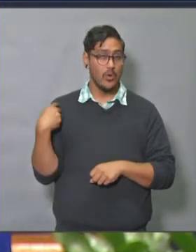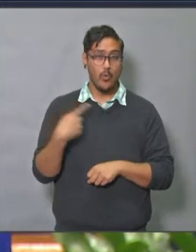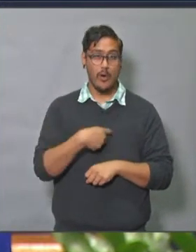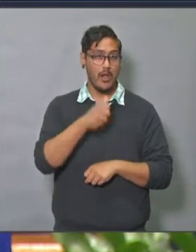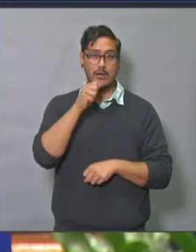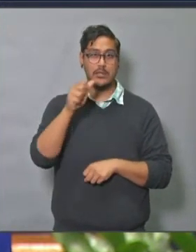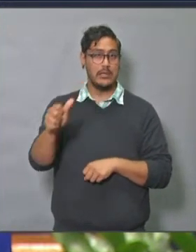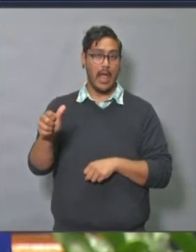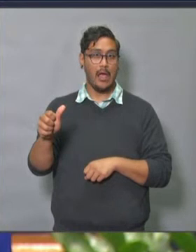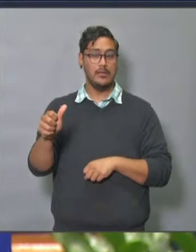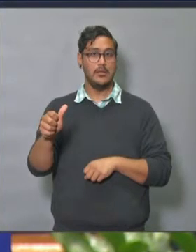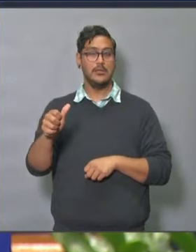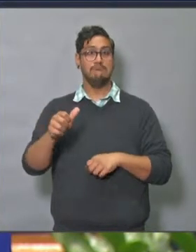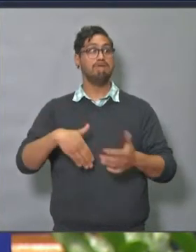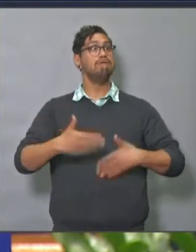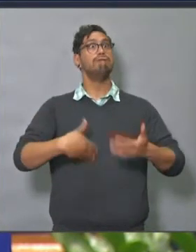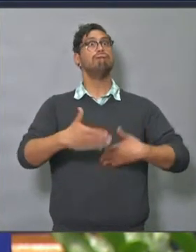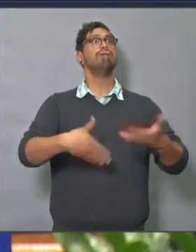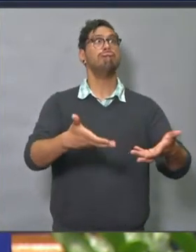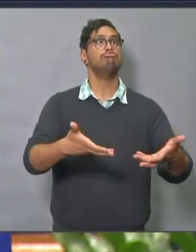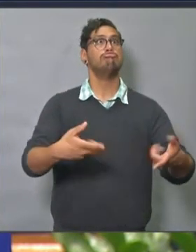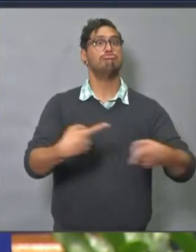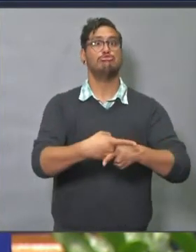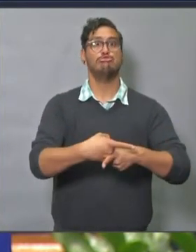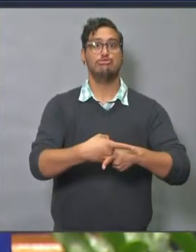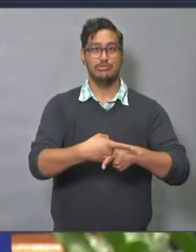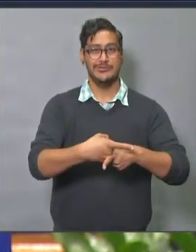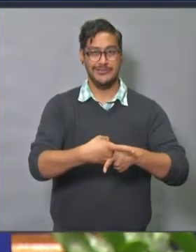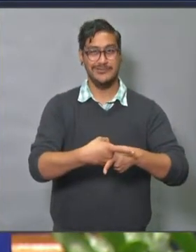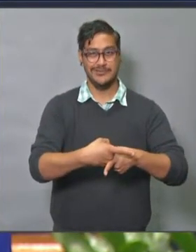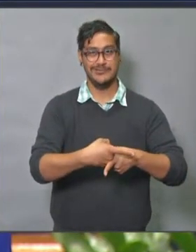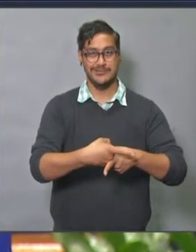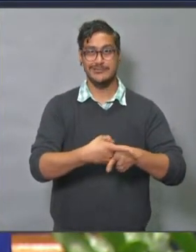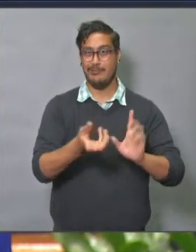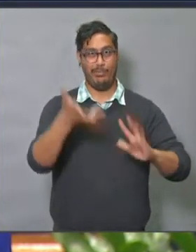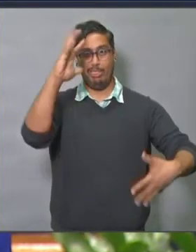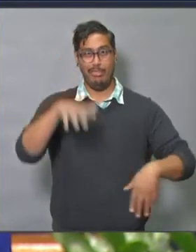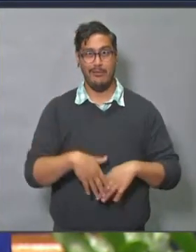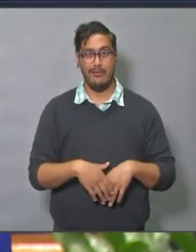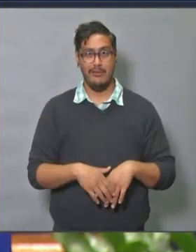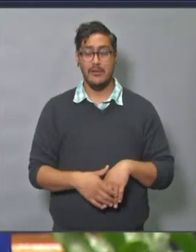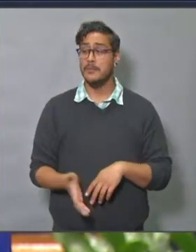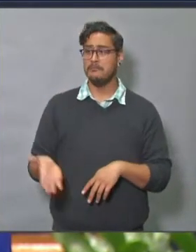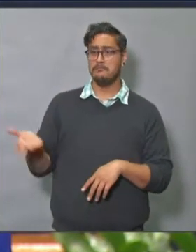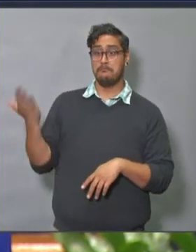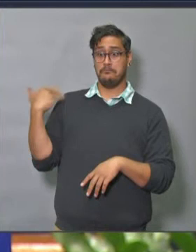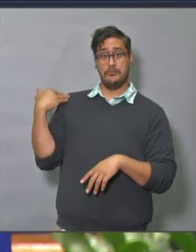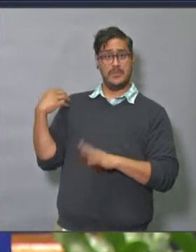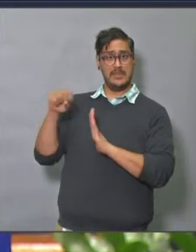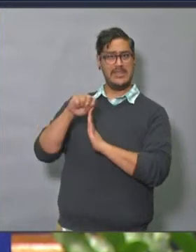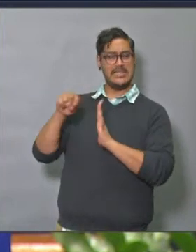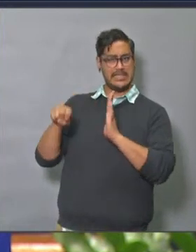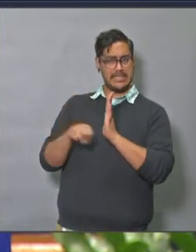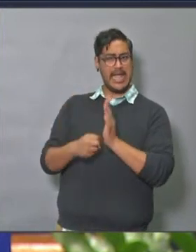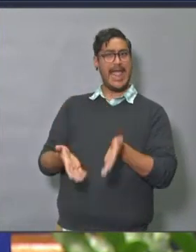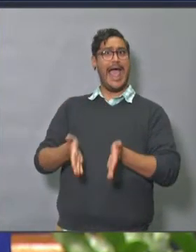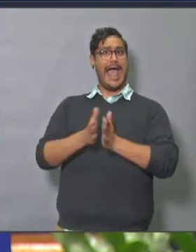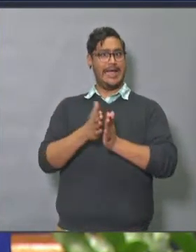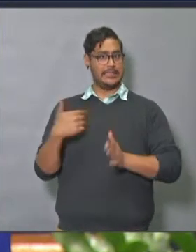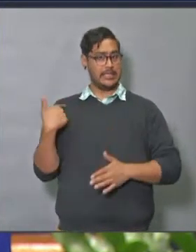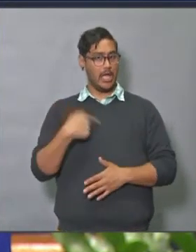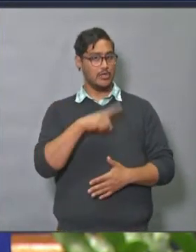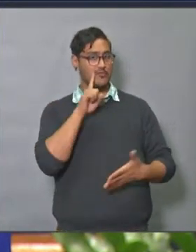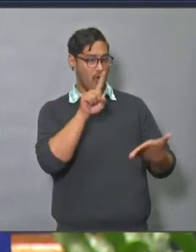area that's troubling. As I noted earlier, the state did ask us to take a hard look at the fact that